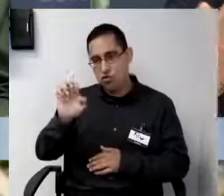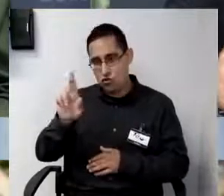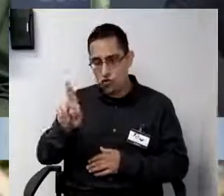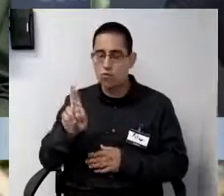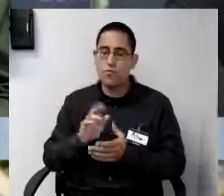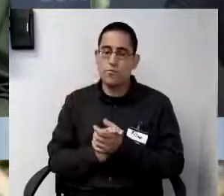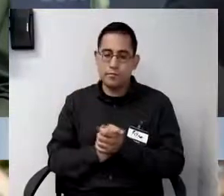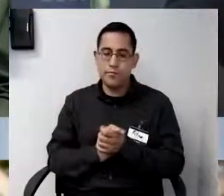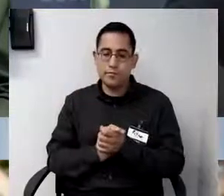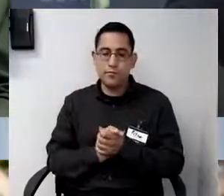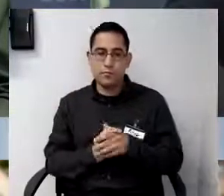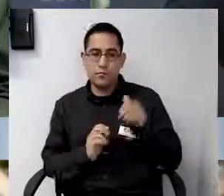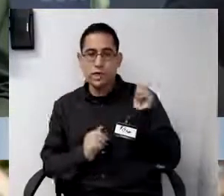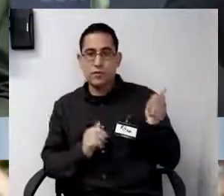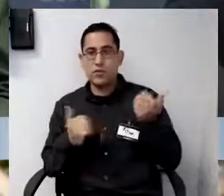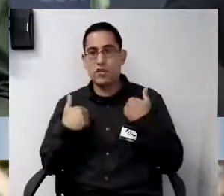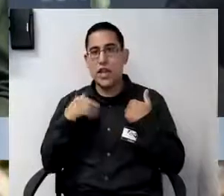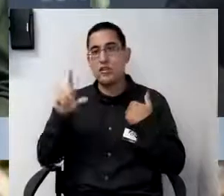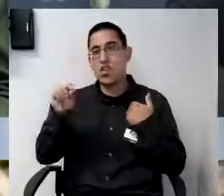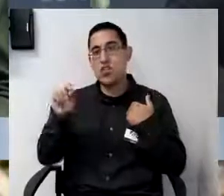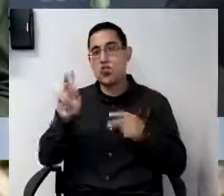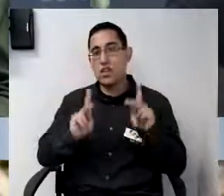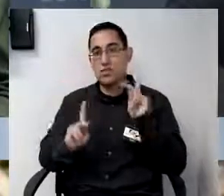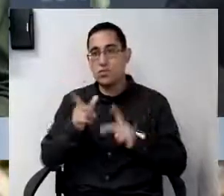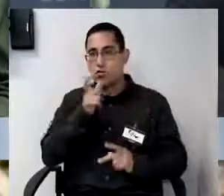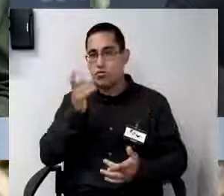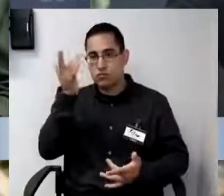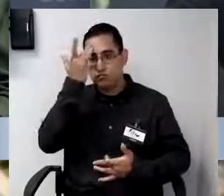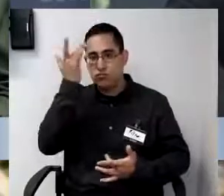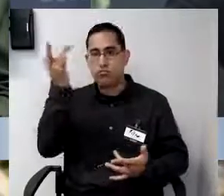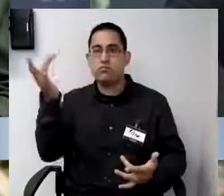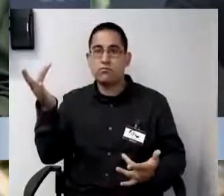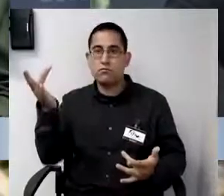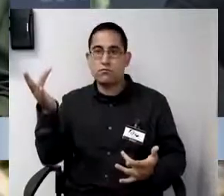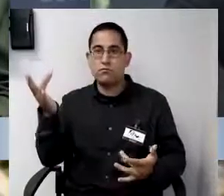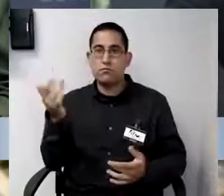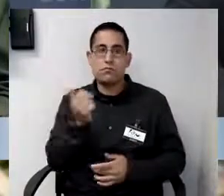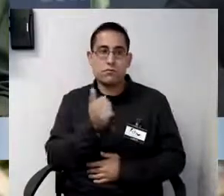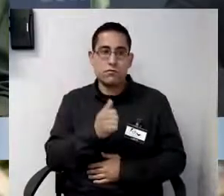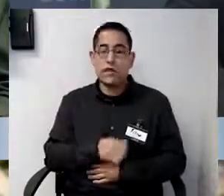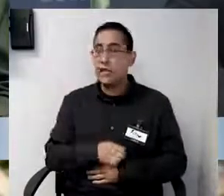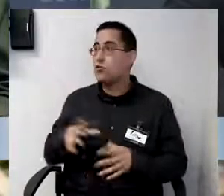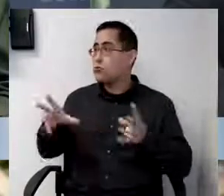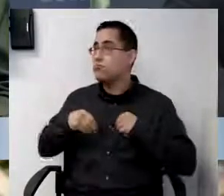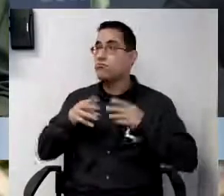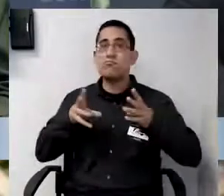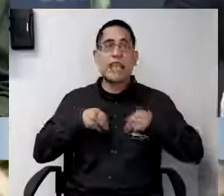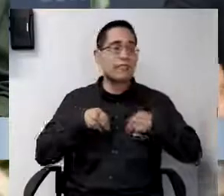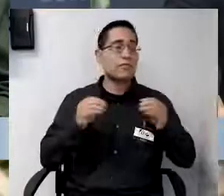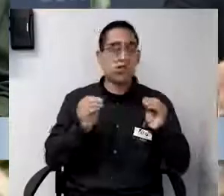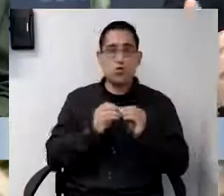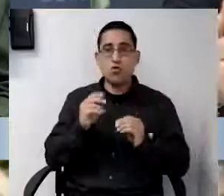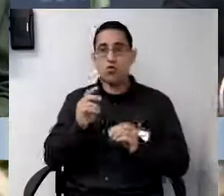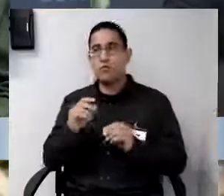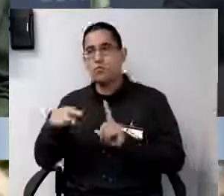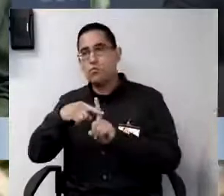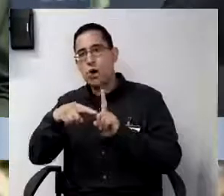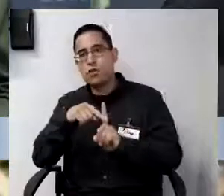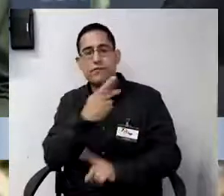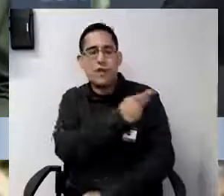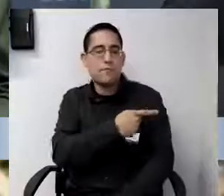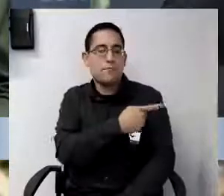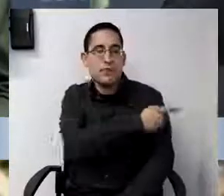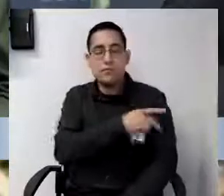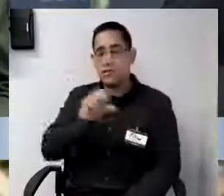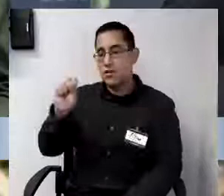It has about 20 patients, and they are taking COVID positive patients there. But the Sierra View Hospital